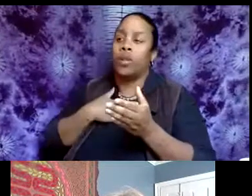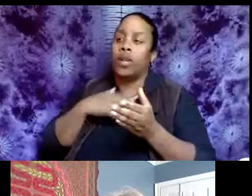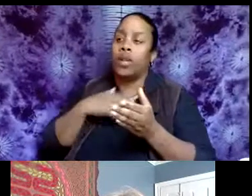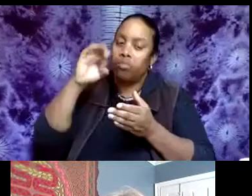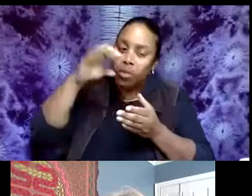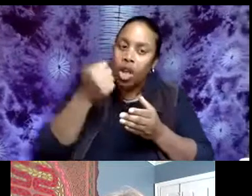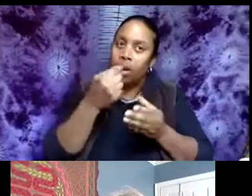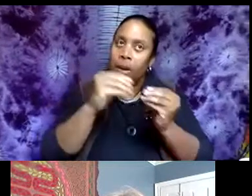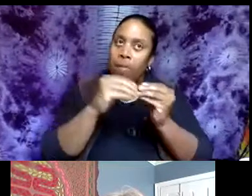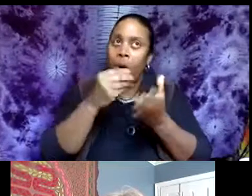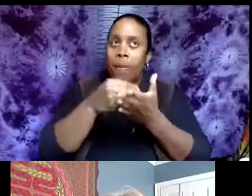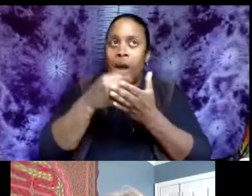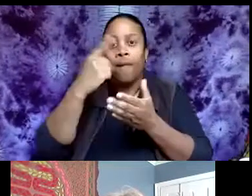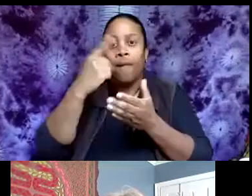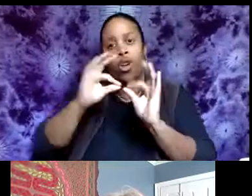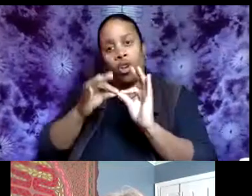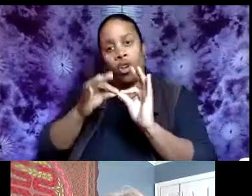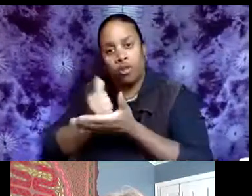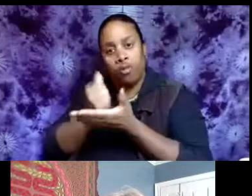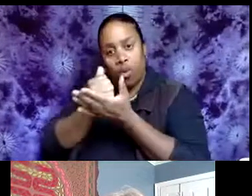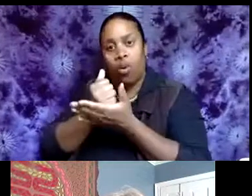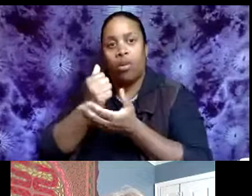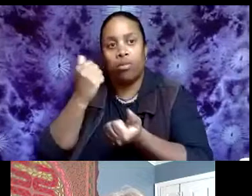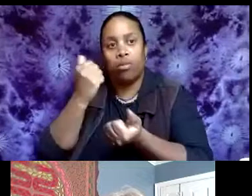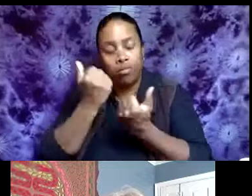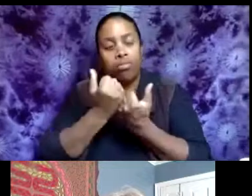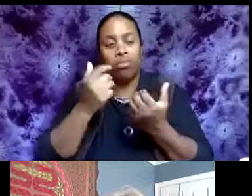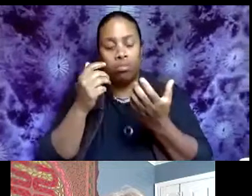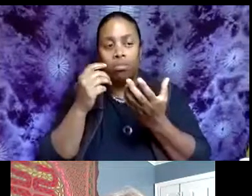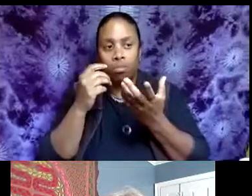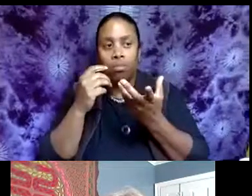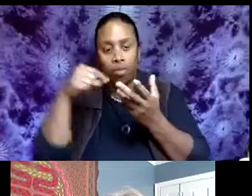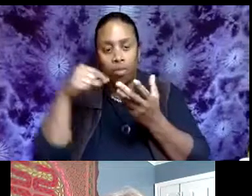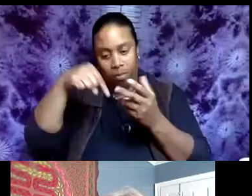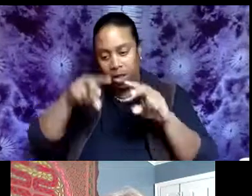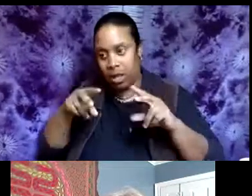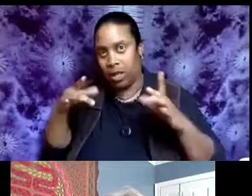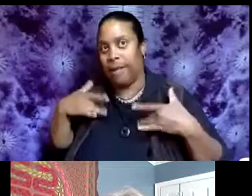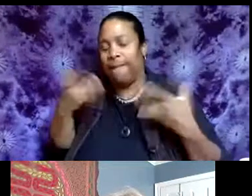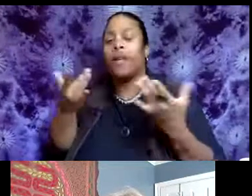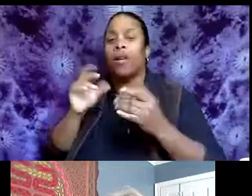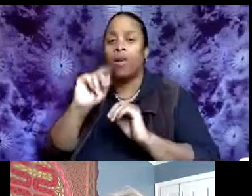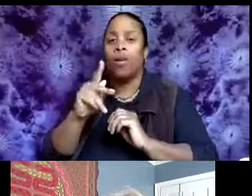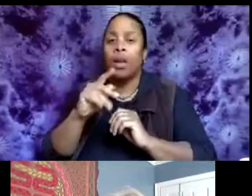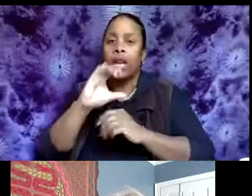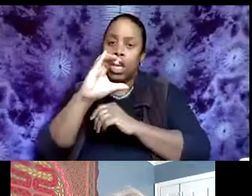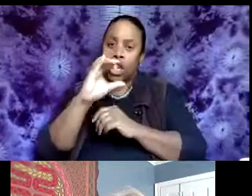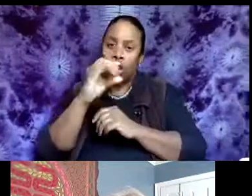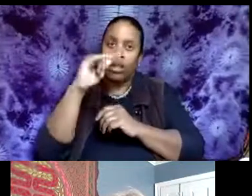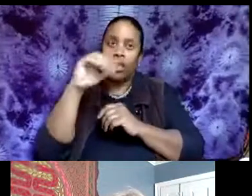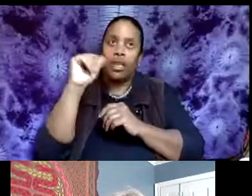a little bit more onto your payment for the question, that would be great. All right. All right, Christina, what is your